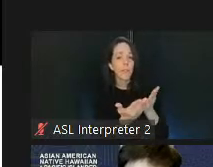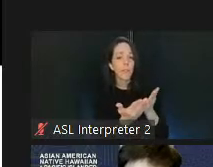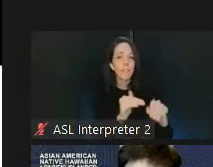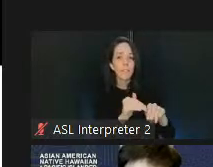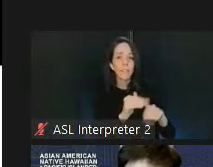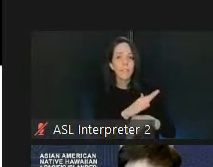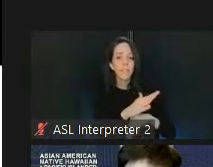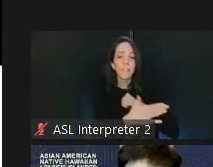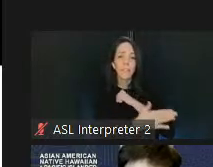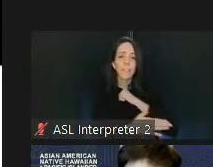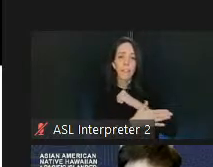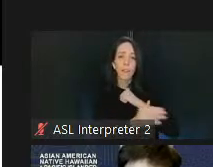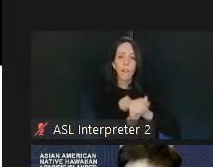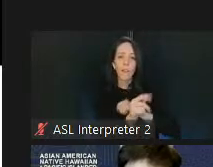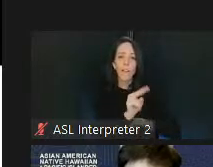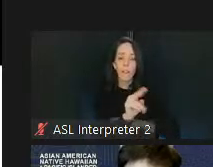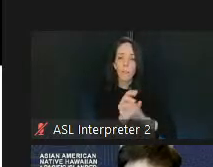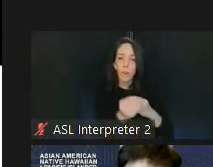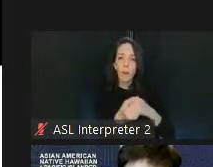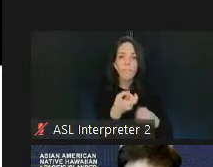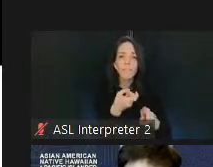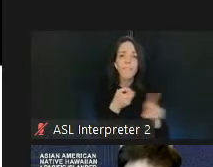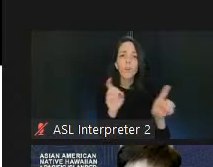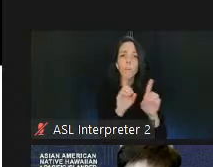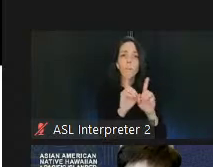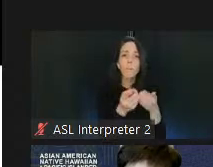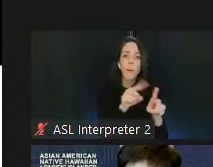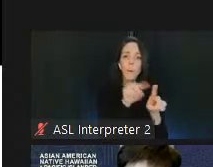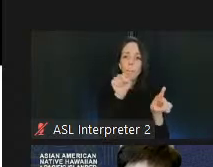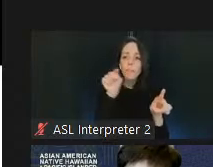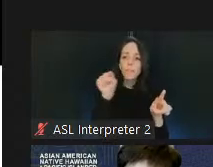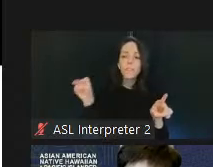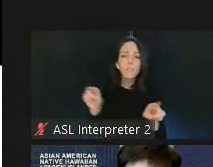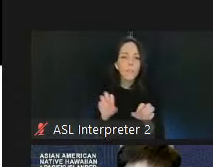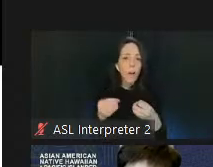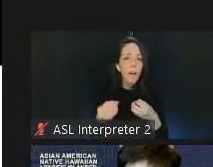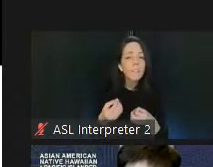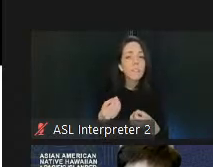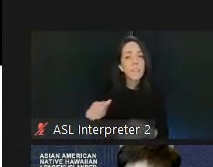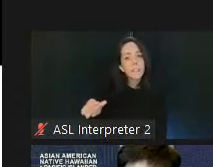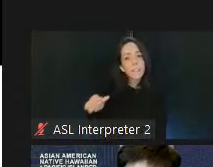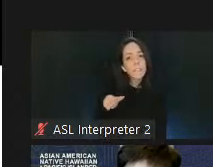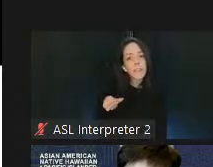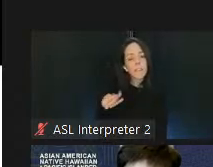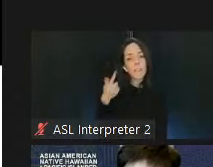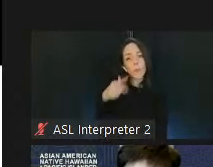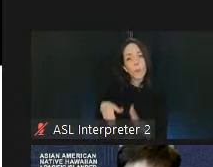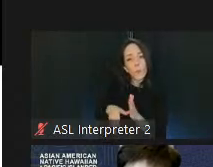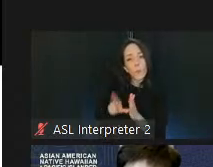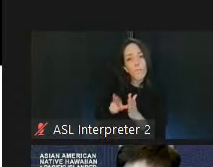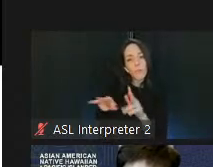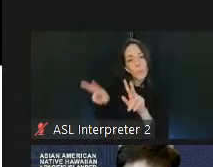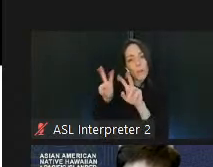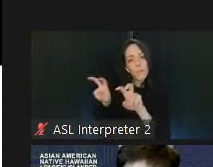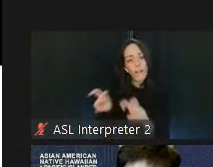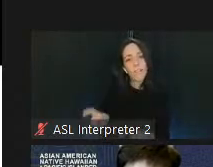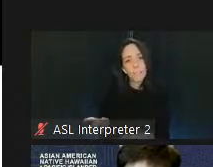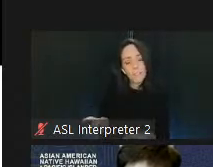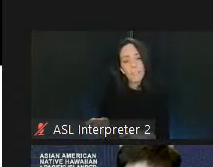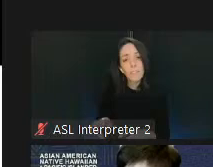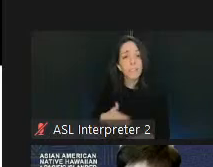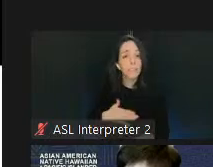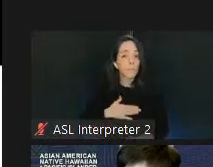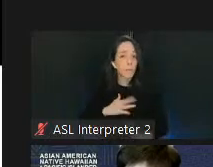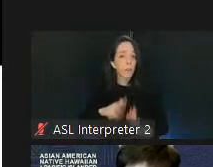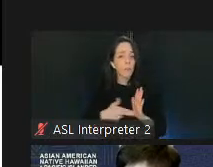Administrative Office from departments and offices for review and analysis. Acting in my role as your